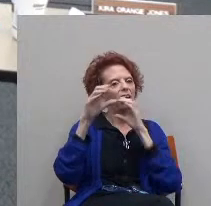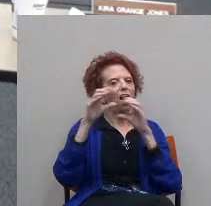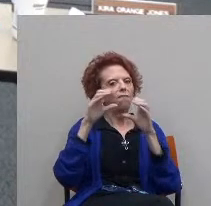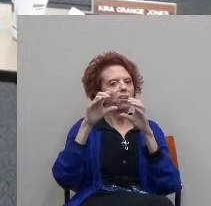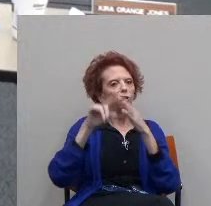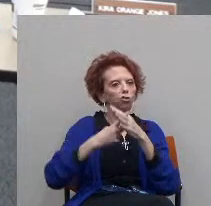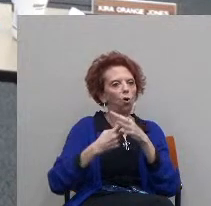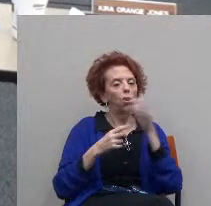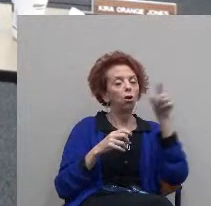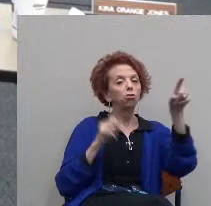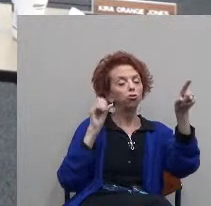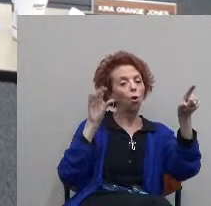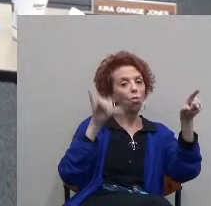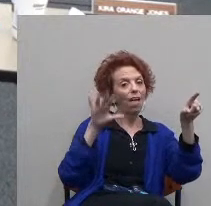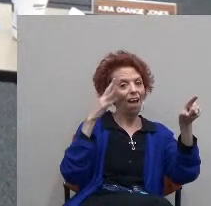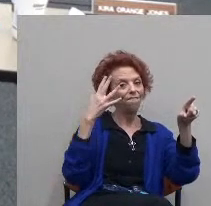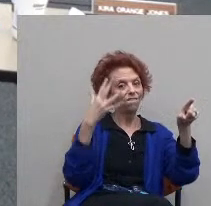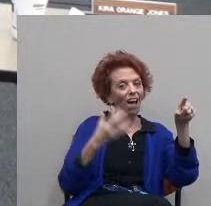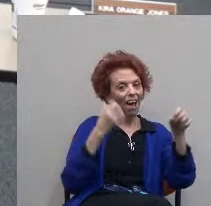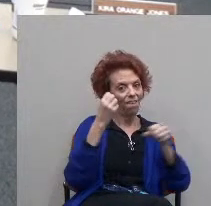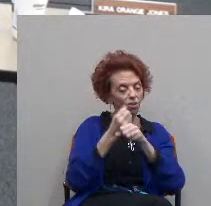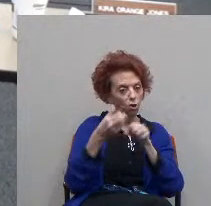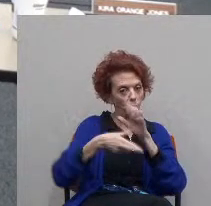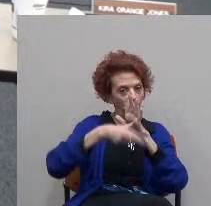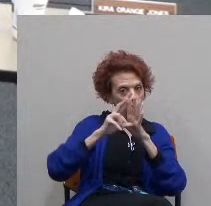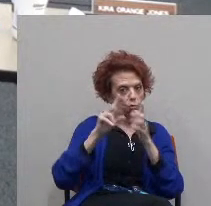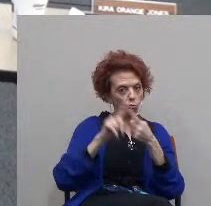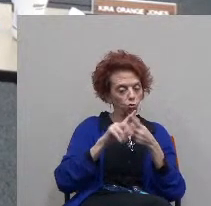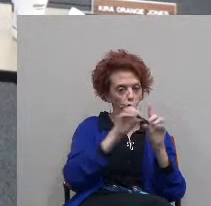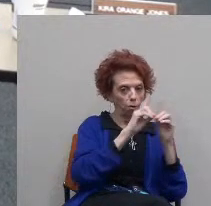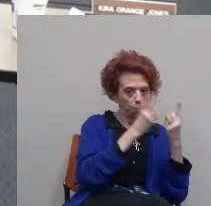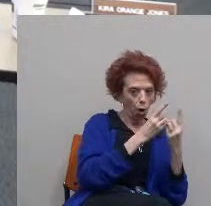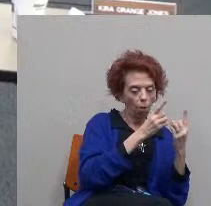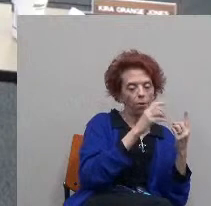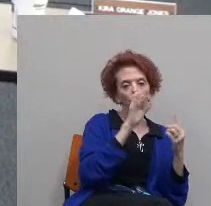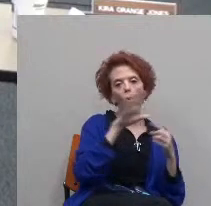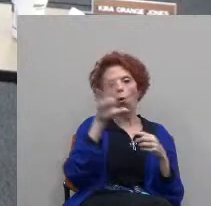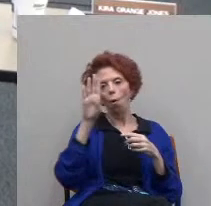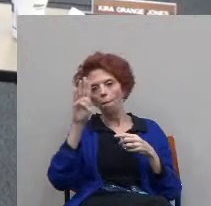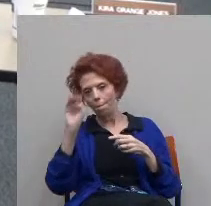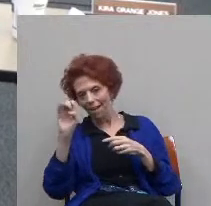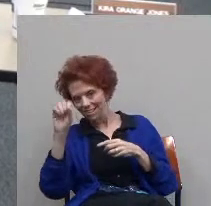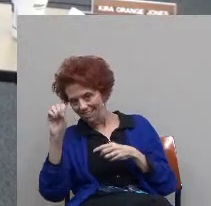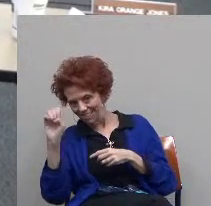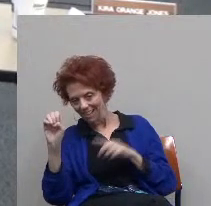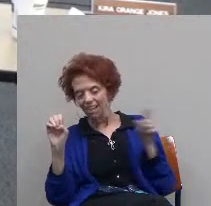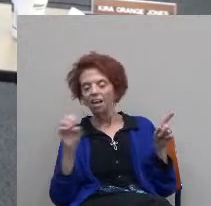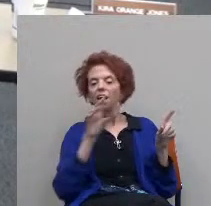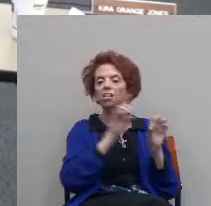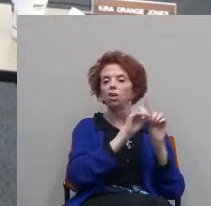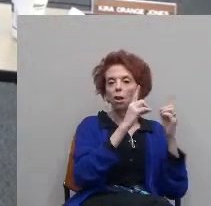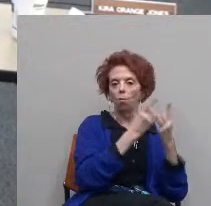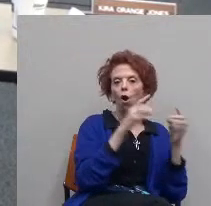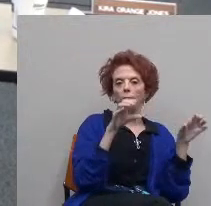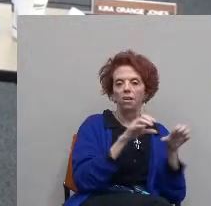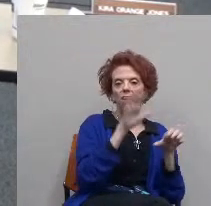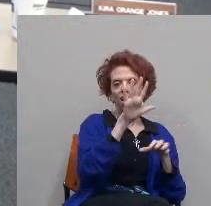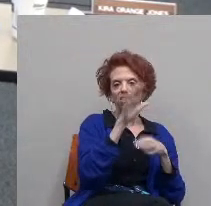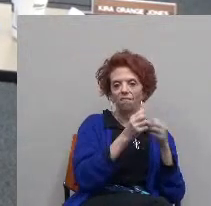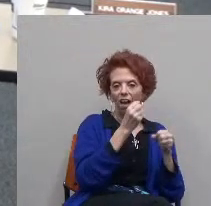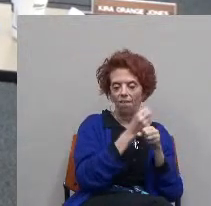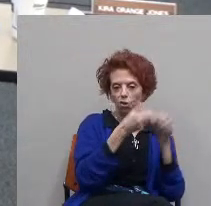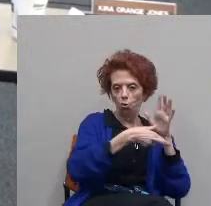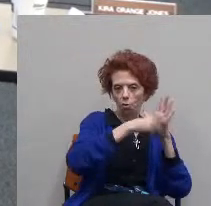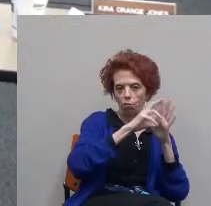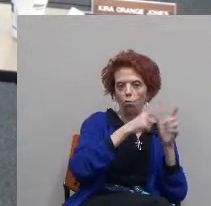So that 5-year review, it comes to the department, or it comes to BESE, or both, and we should... The department does the 5-year review,